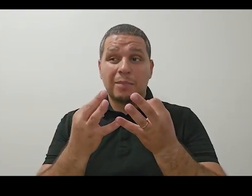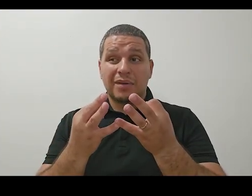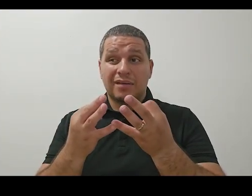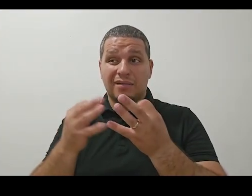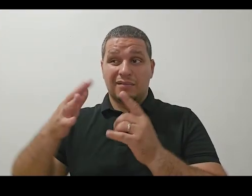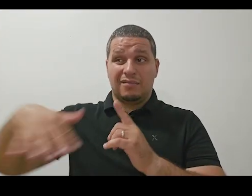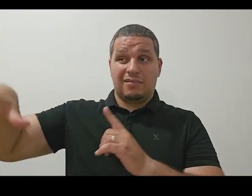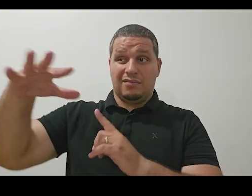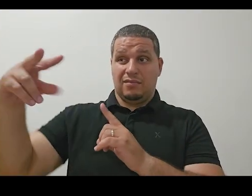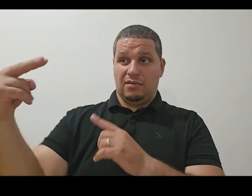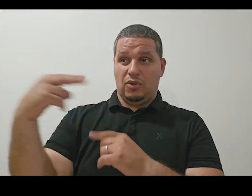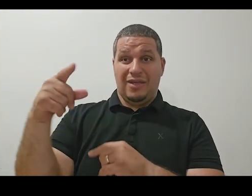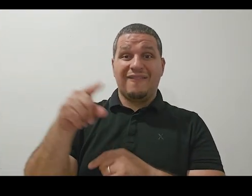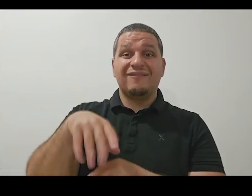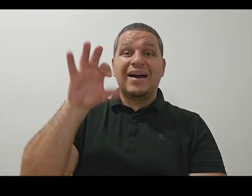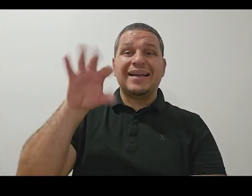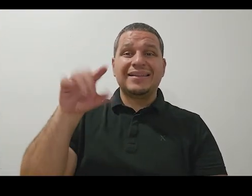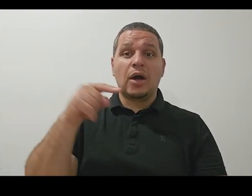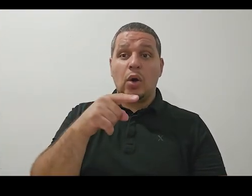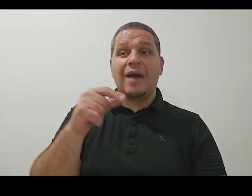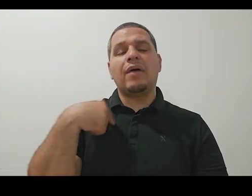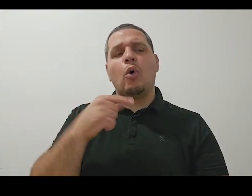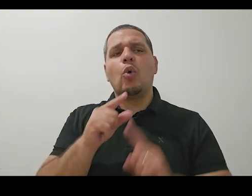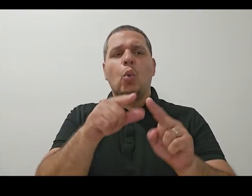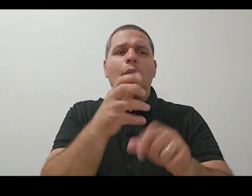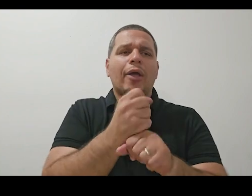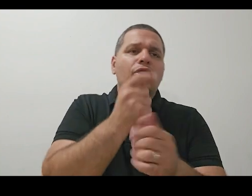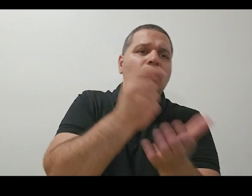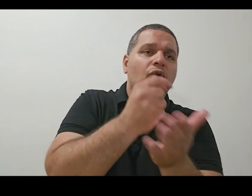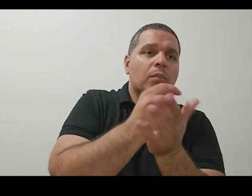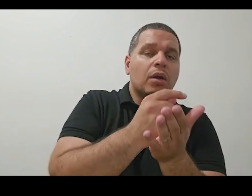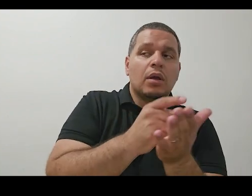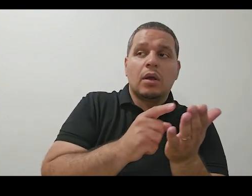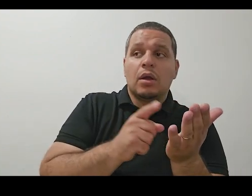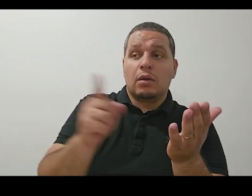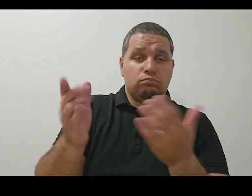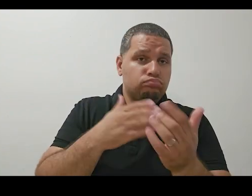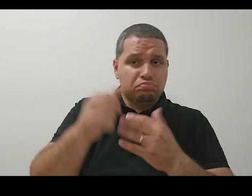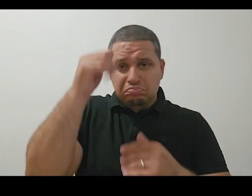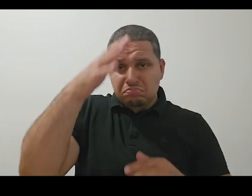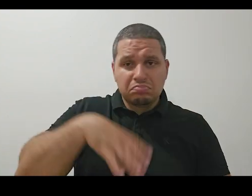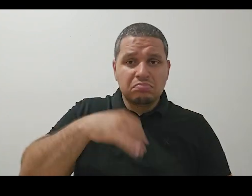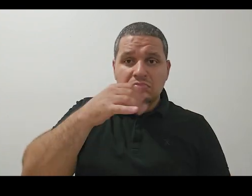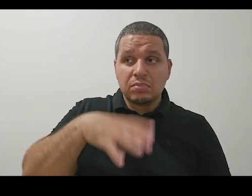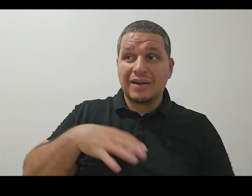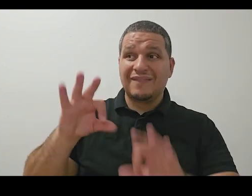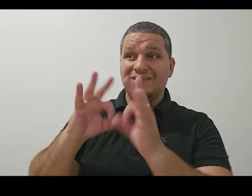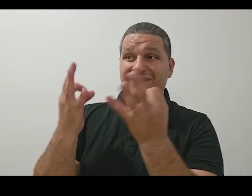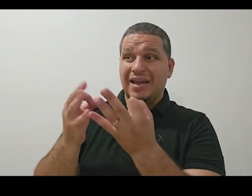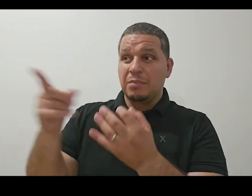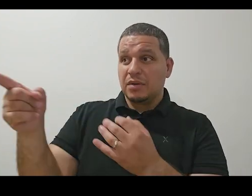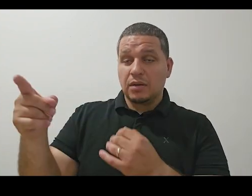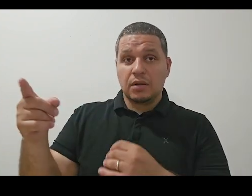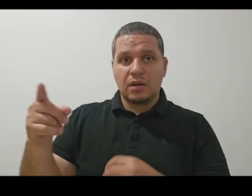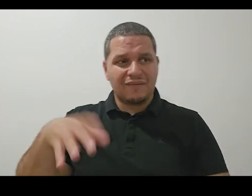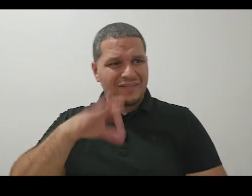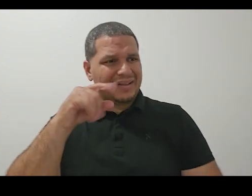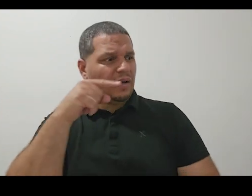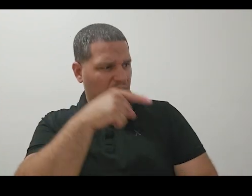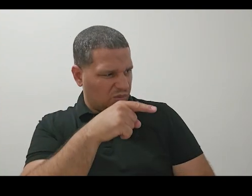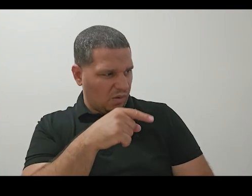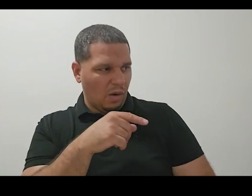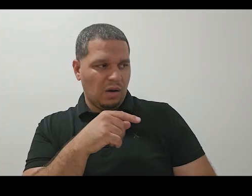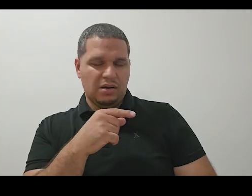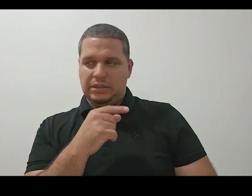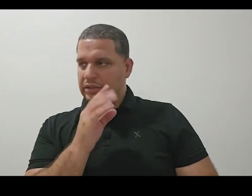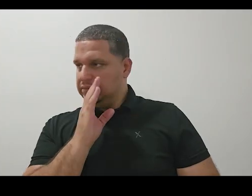of way where if they find out that you're getting services, whether male or female, even if you're at parties, you're